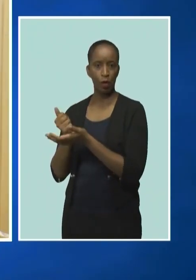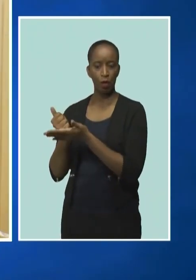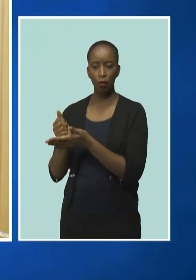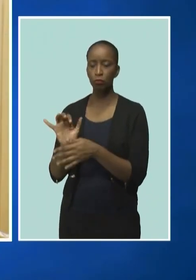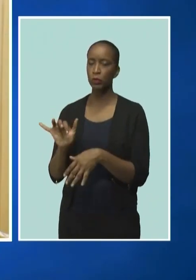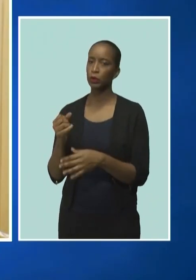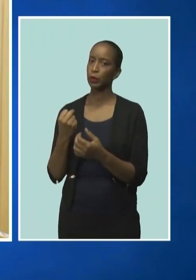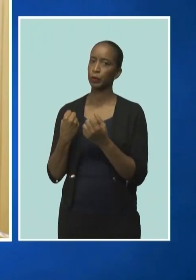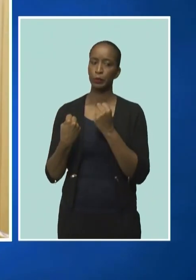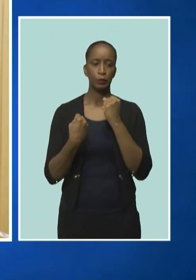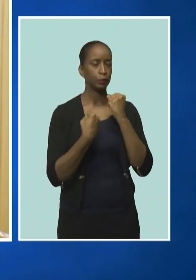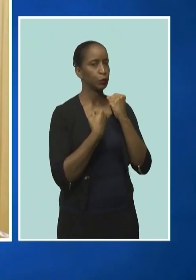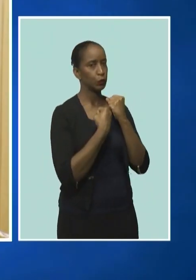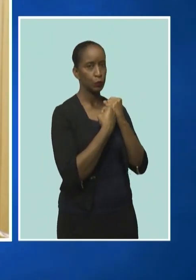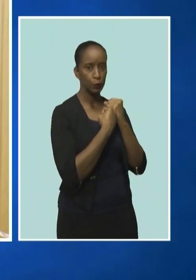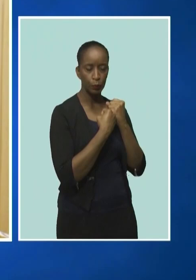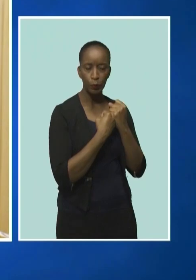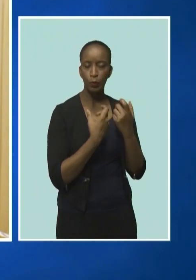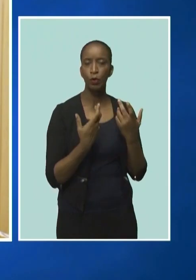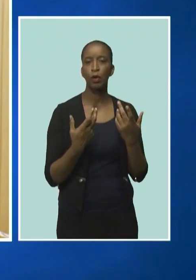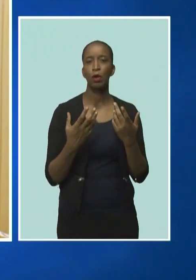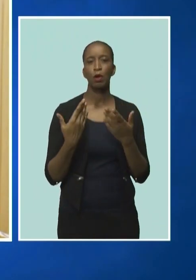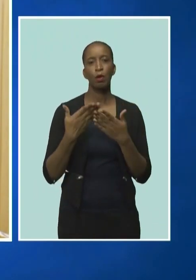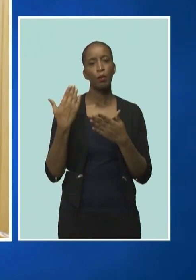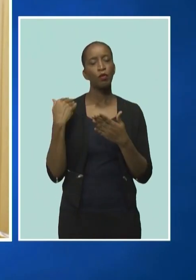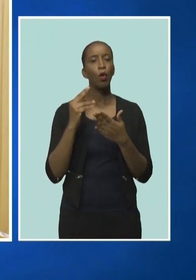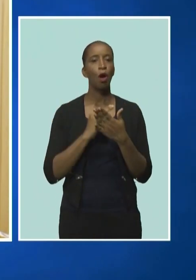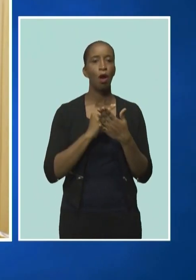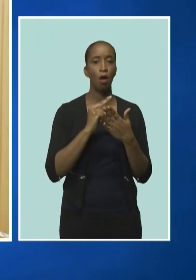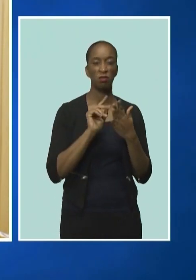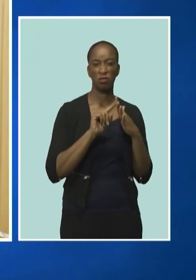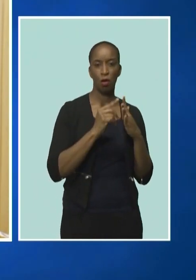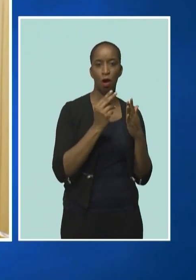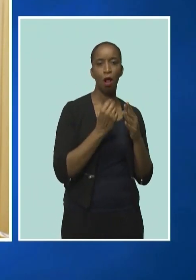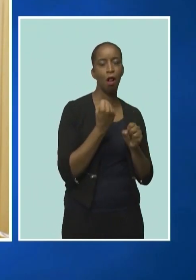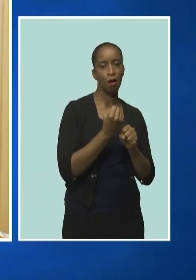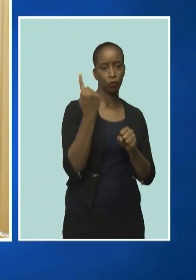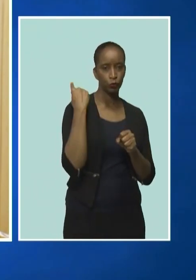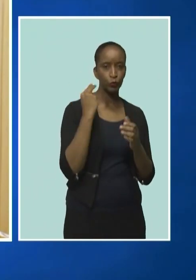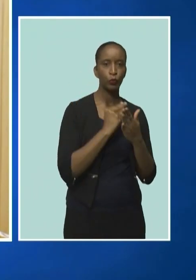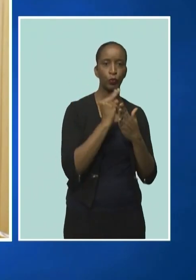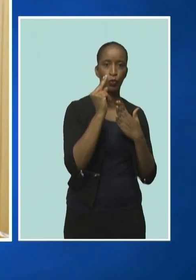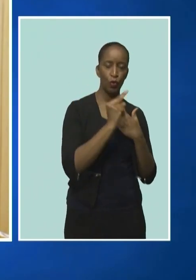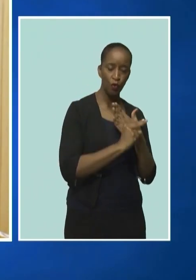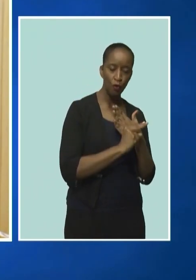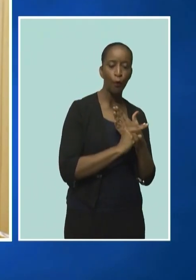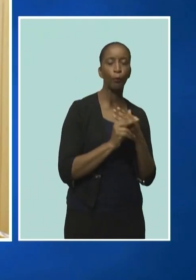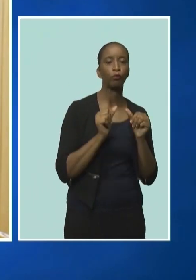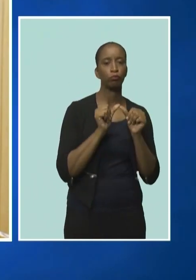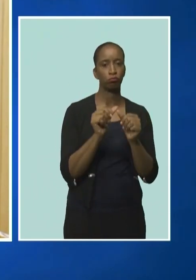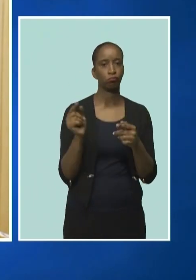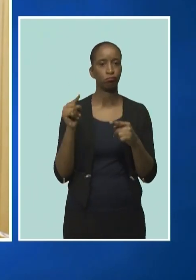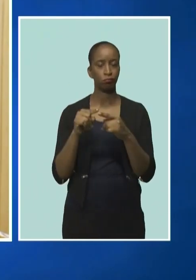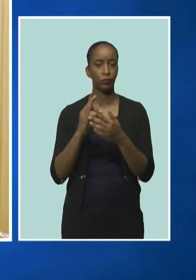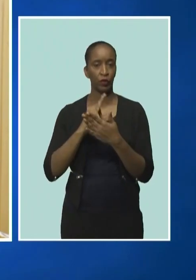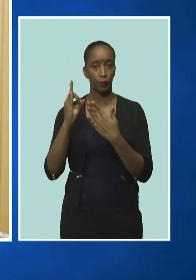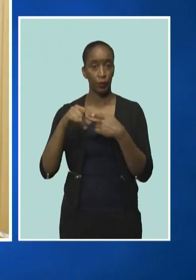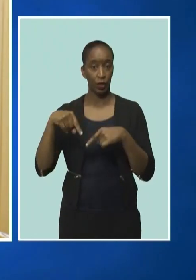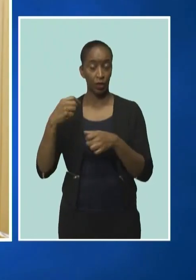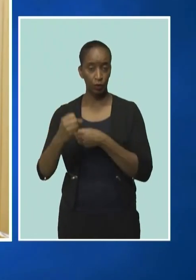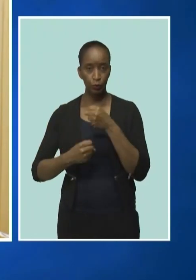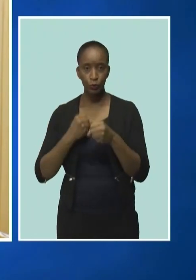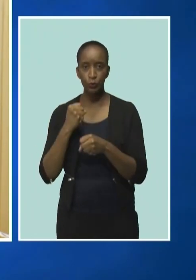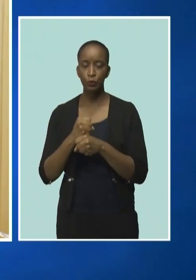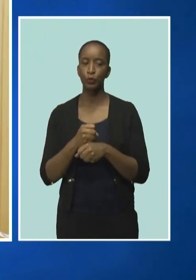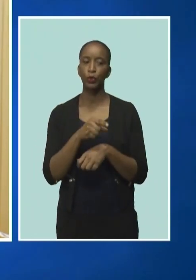So I did the YES program in November through February of last year. So YES has guided us in terms